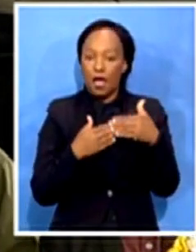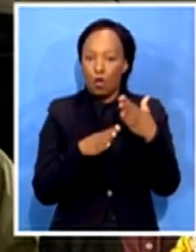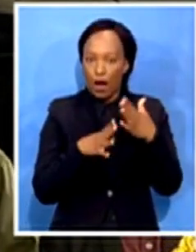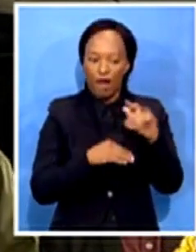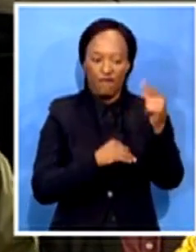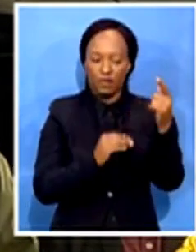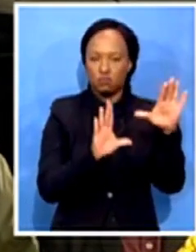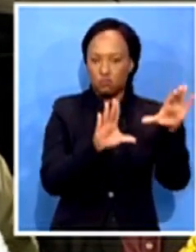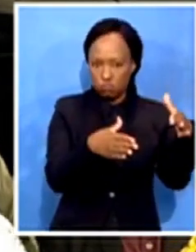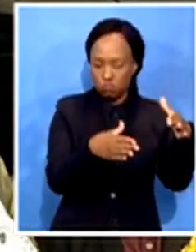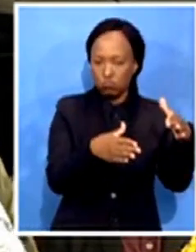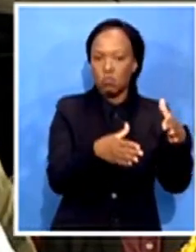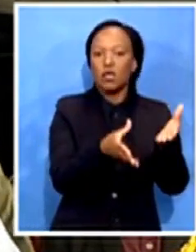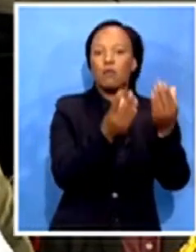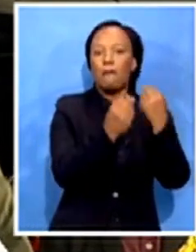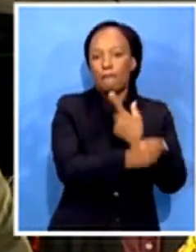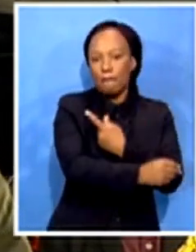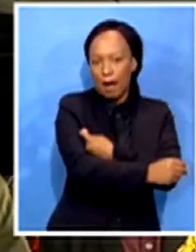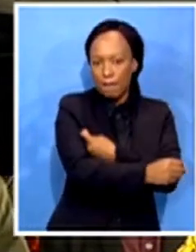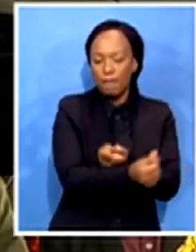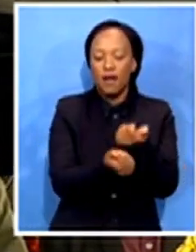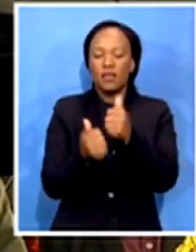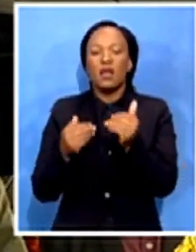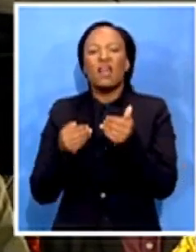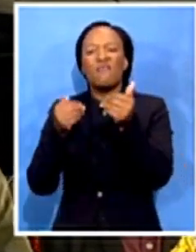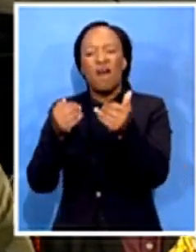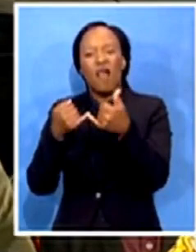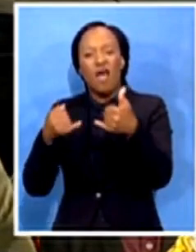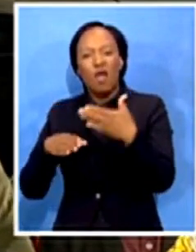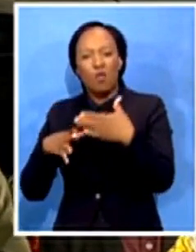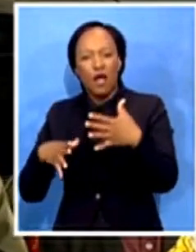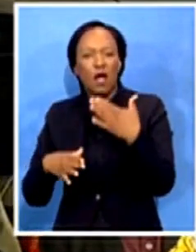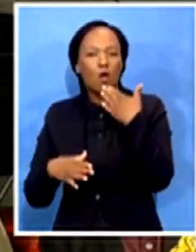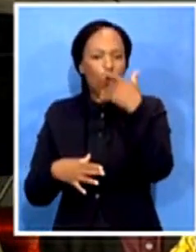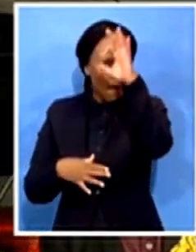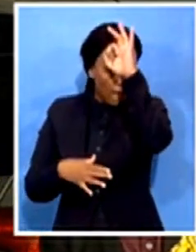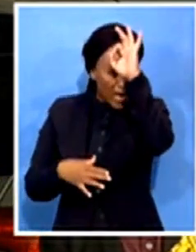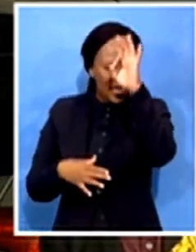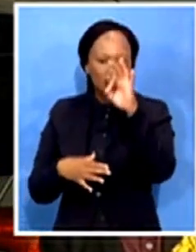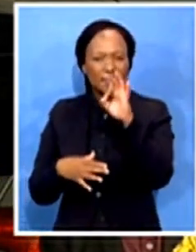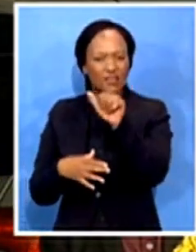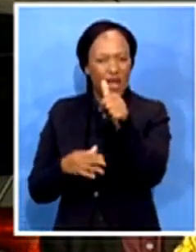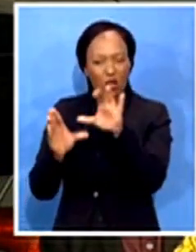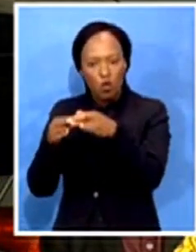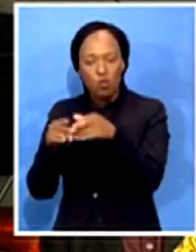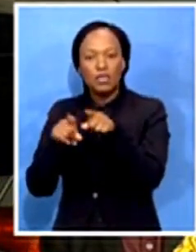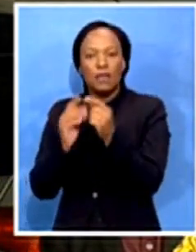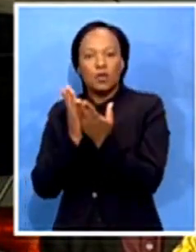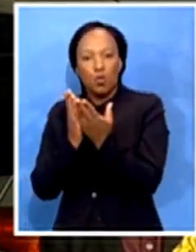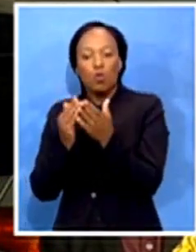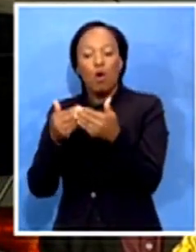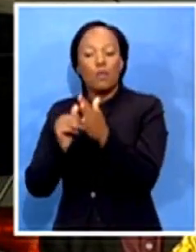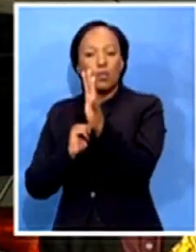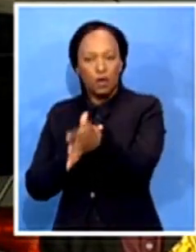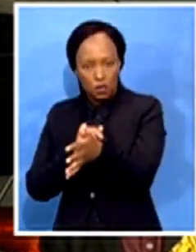other frontline workers, like the police officers, as you know, the schools are going to be opening. All that,